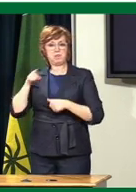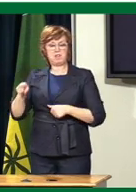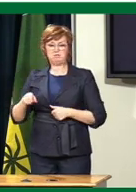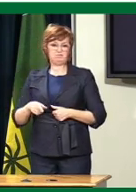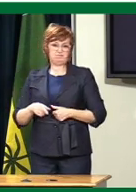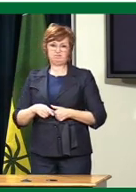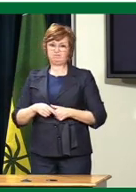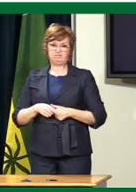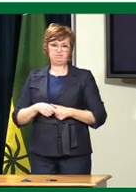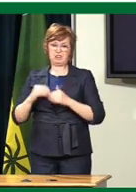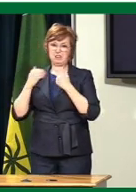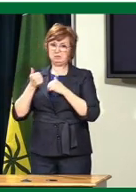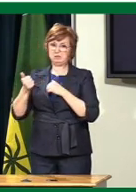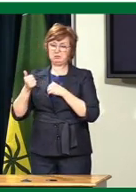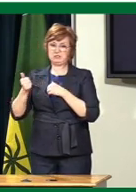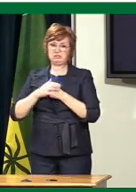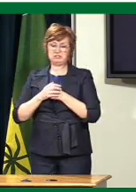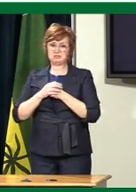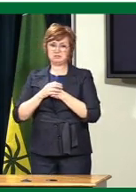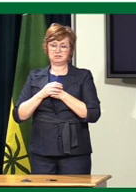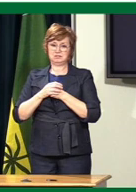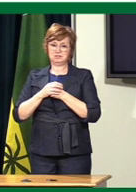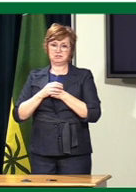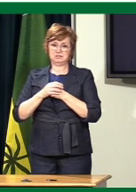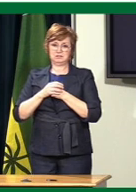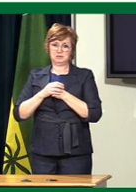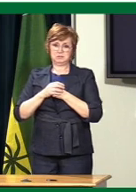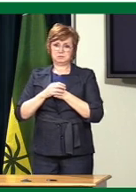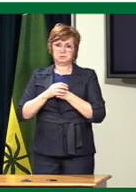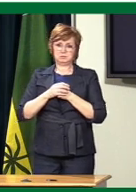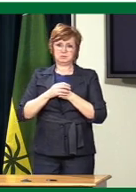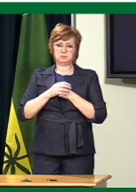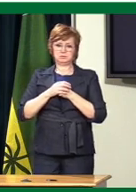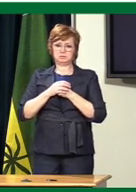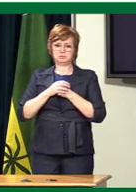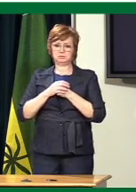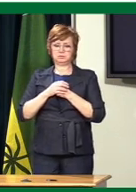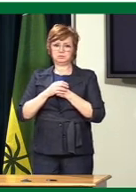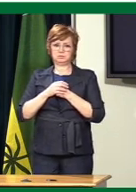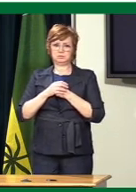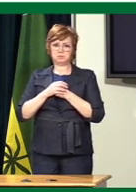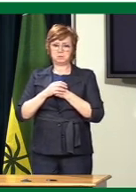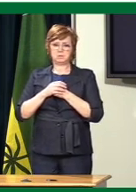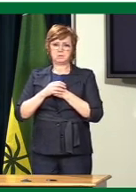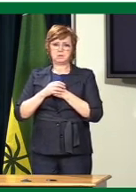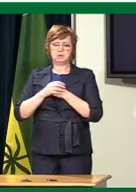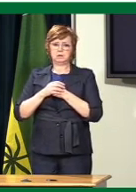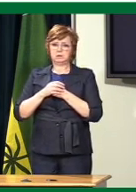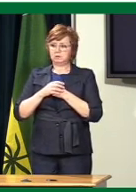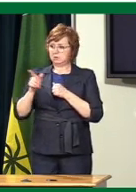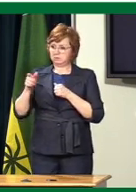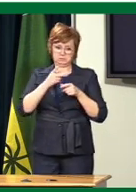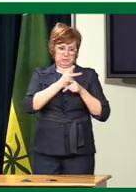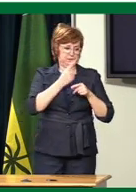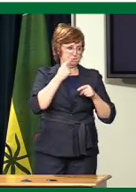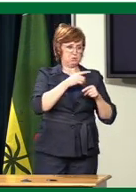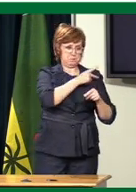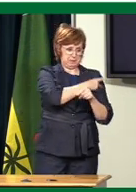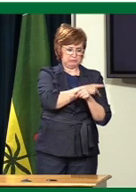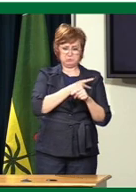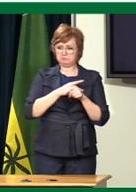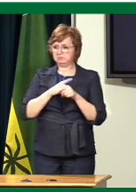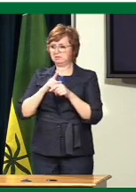not allowed, as well as, obviously continuing to care for people with COVID. But having said that,